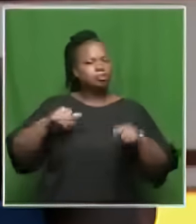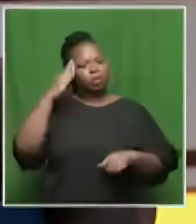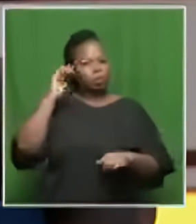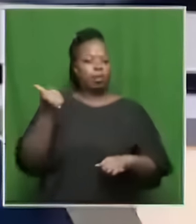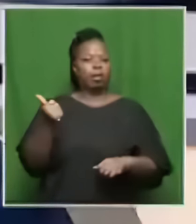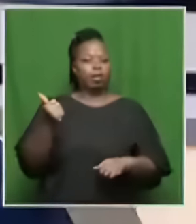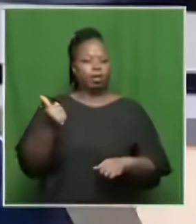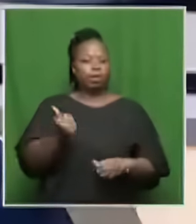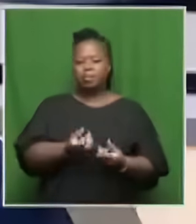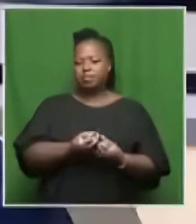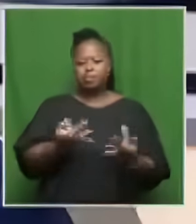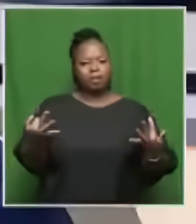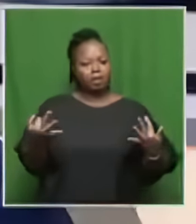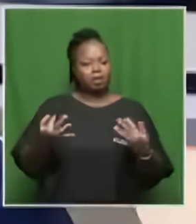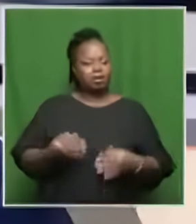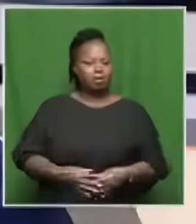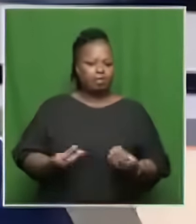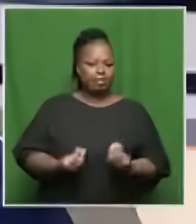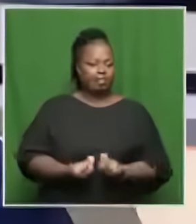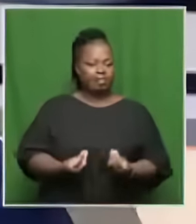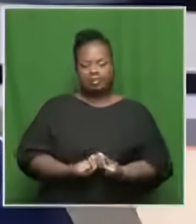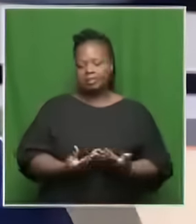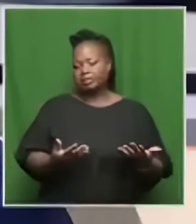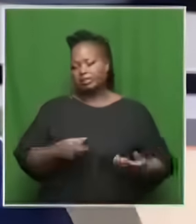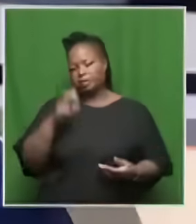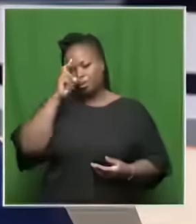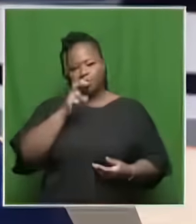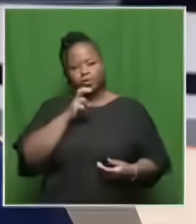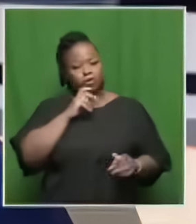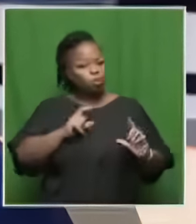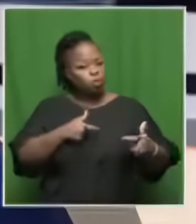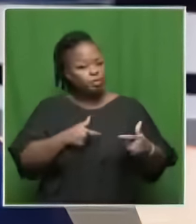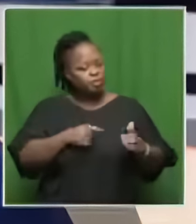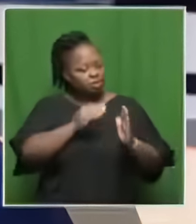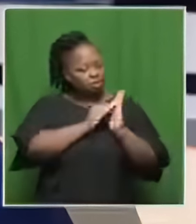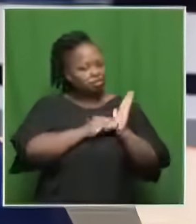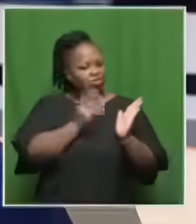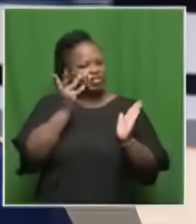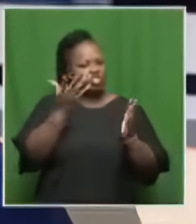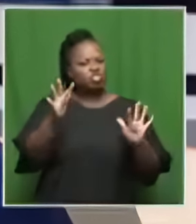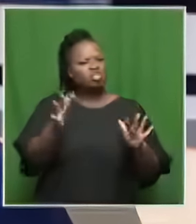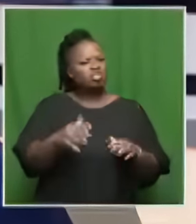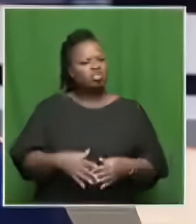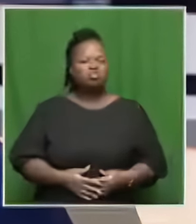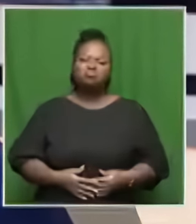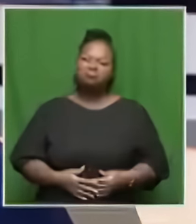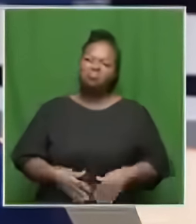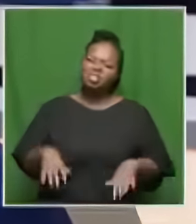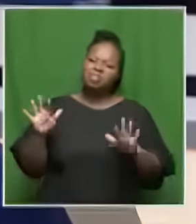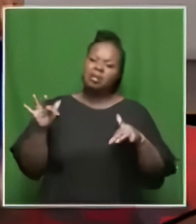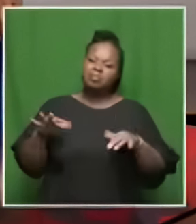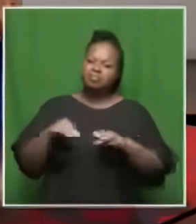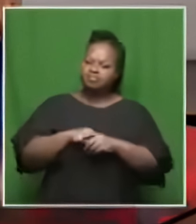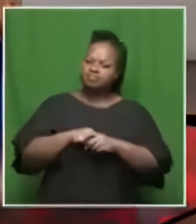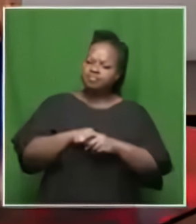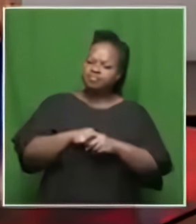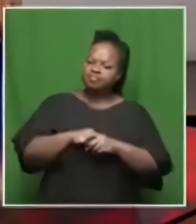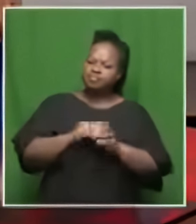A lot of these things have been canvassed in the portfolio committees. So where does Parliament come in